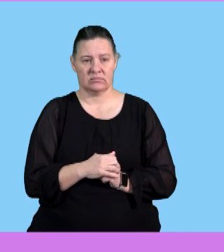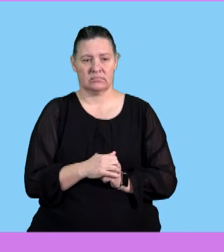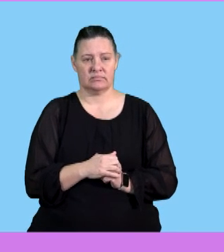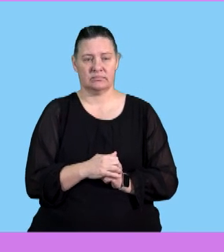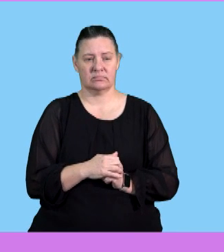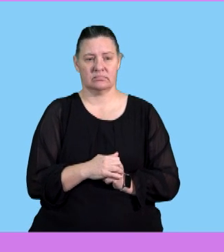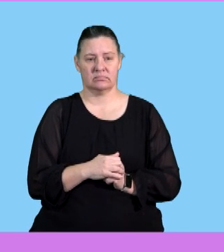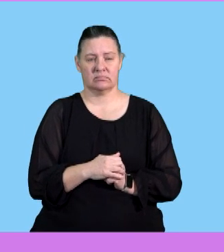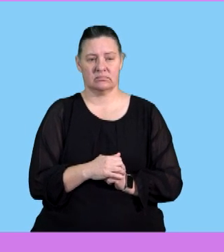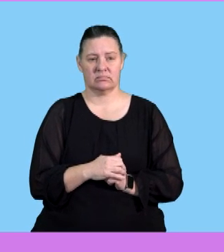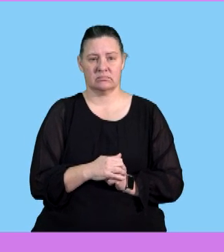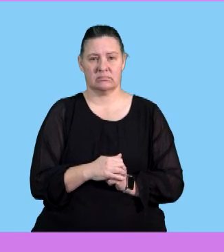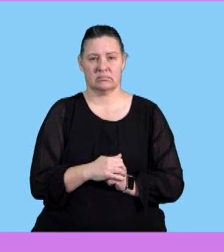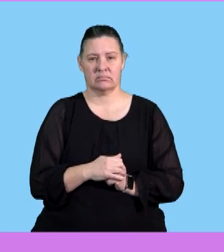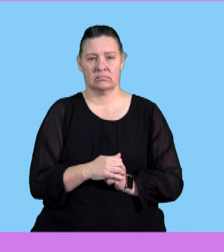187.65